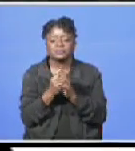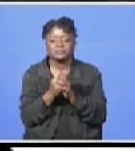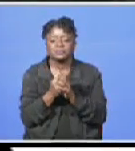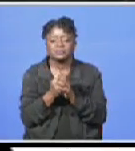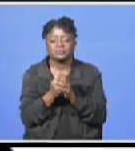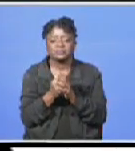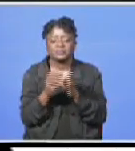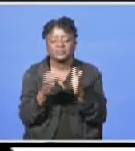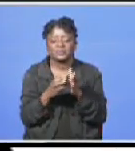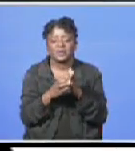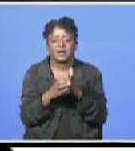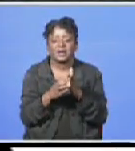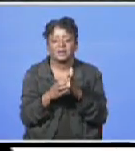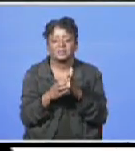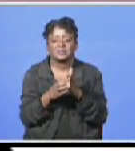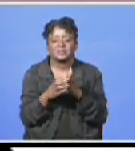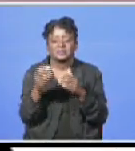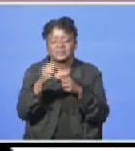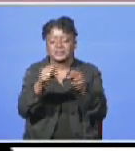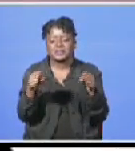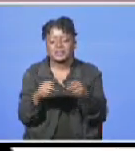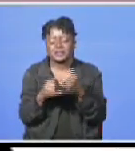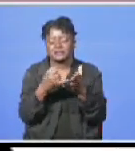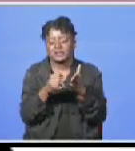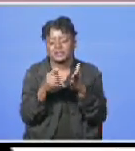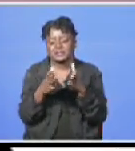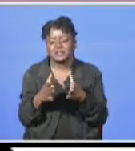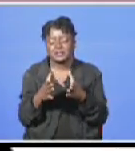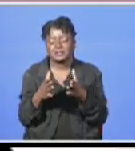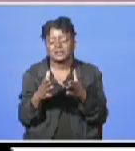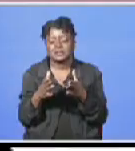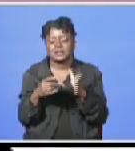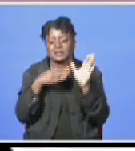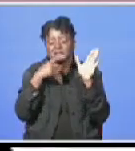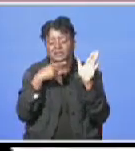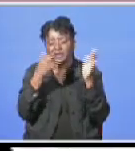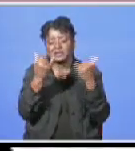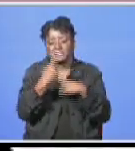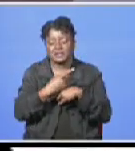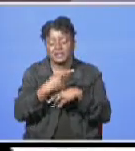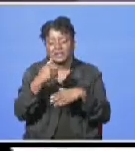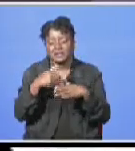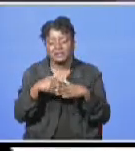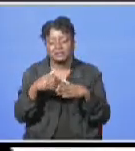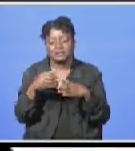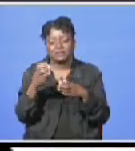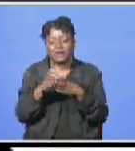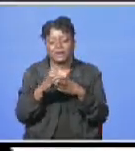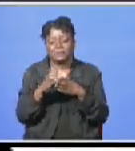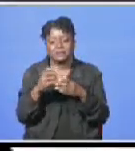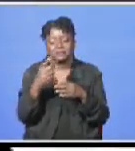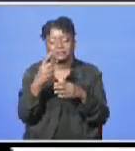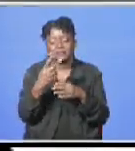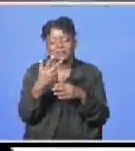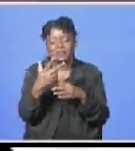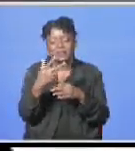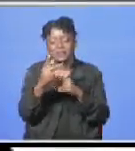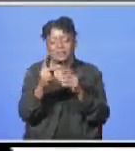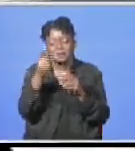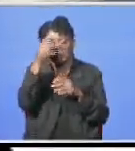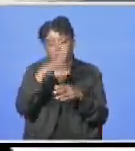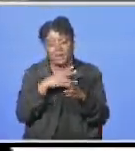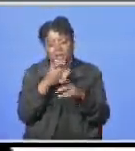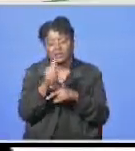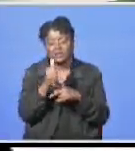A crime scene investigator testifying today in the trial of three men accused of killing four people and attempting to kill six others in a drive-by shooting in Fox